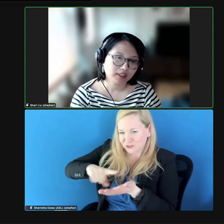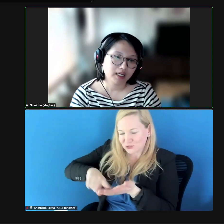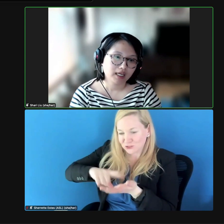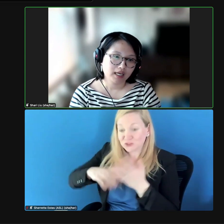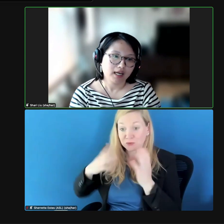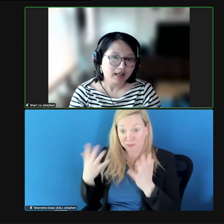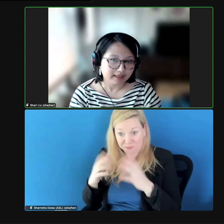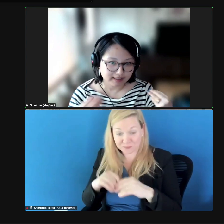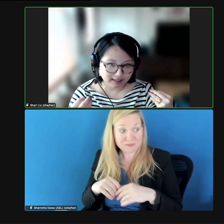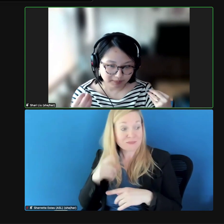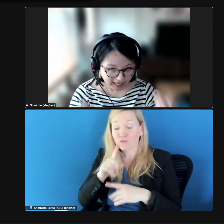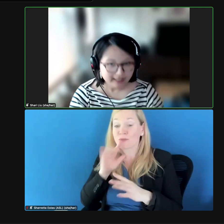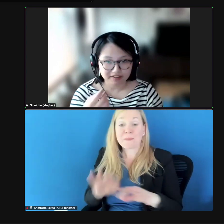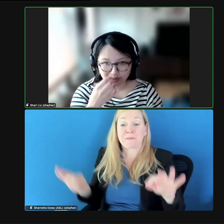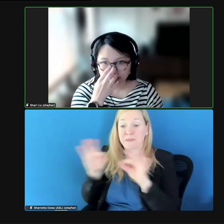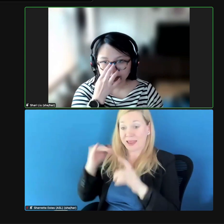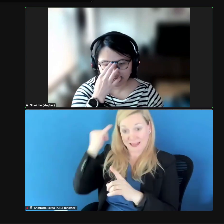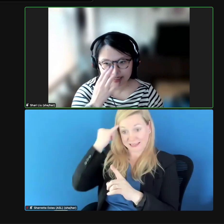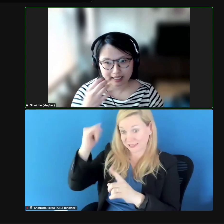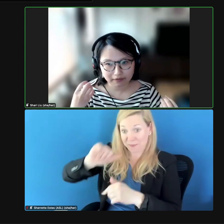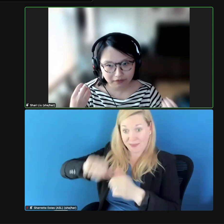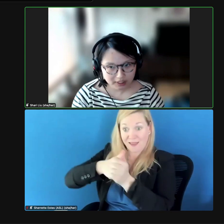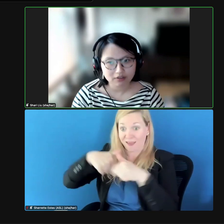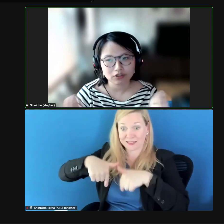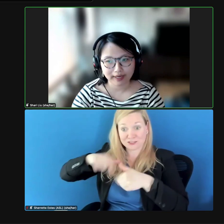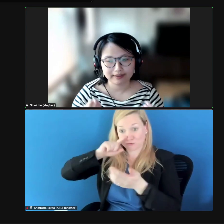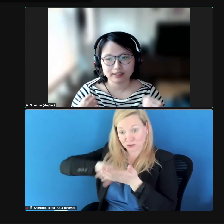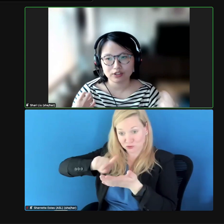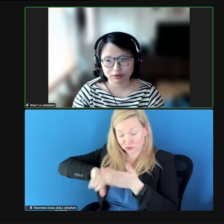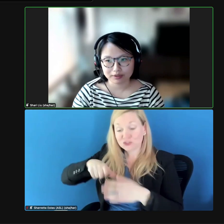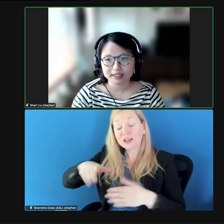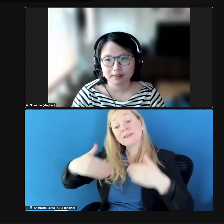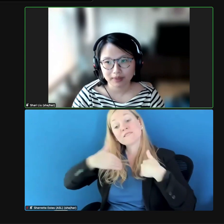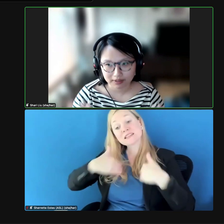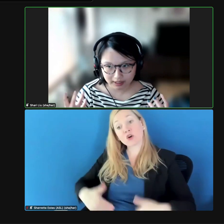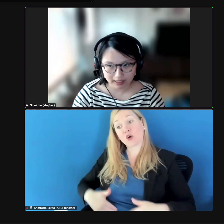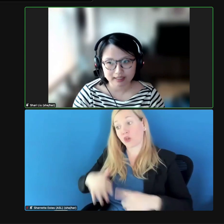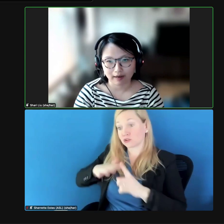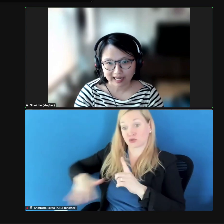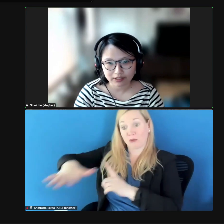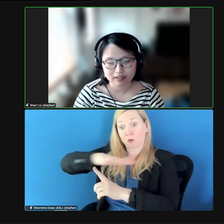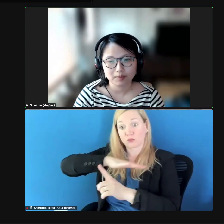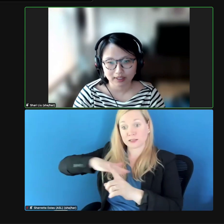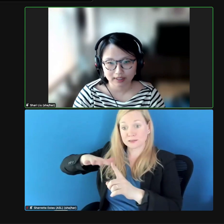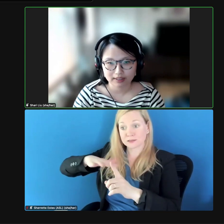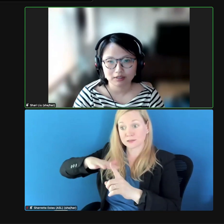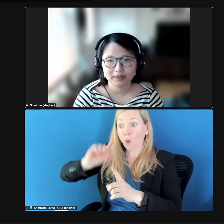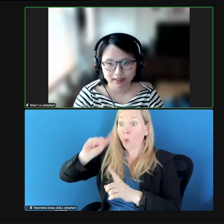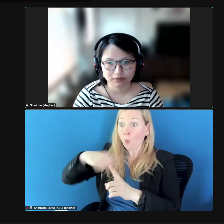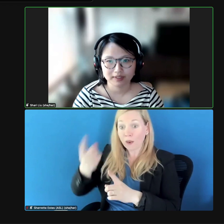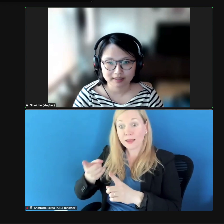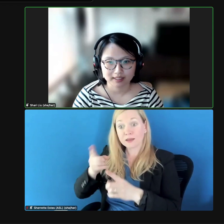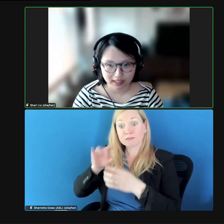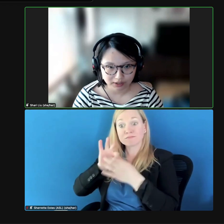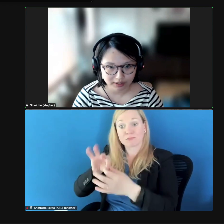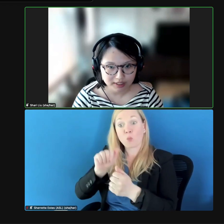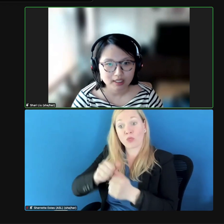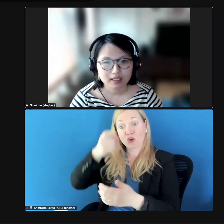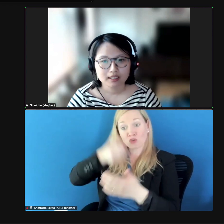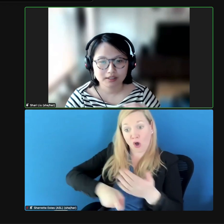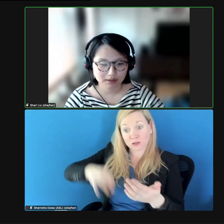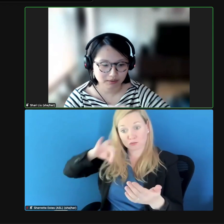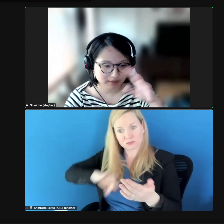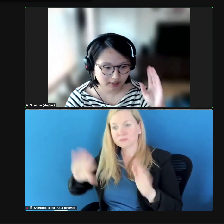idea that is behind this work is that physical surroundings don't just impose cost on our actions, but also potential risks and